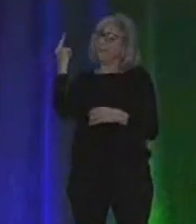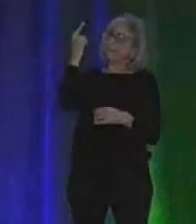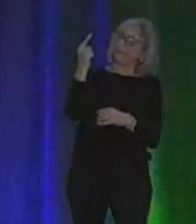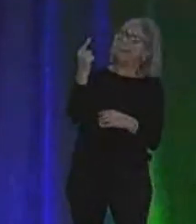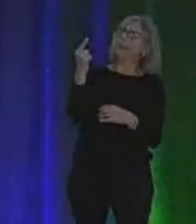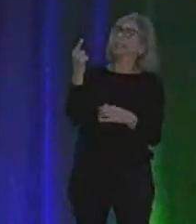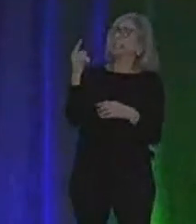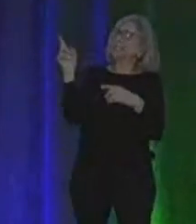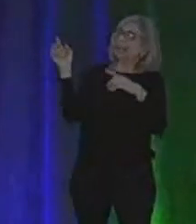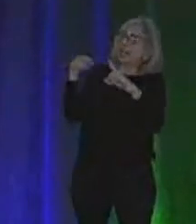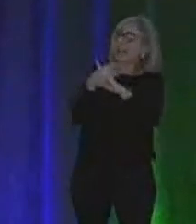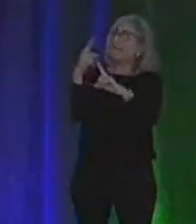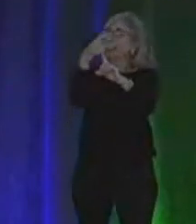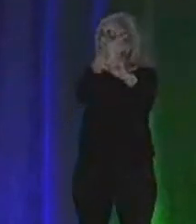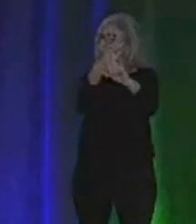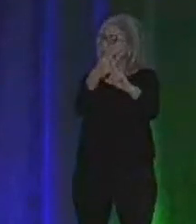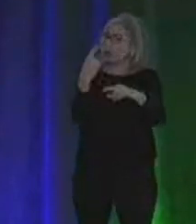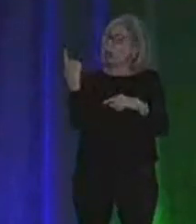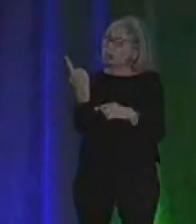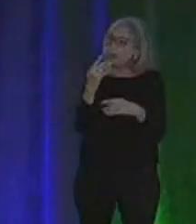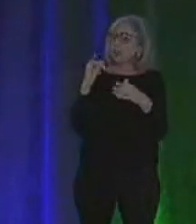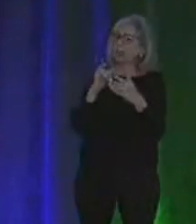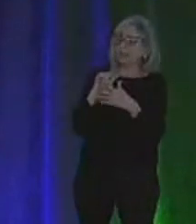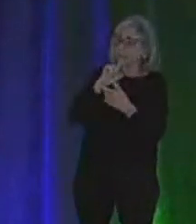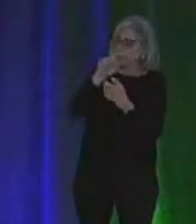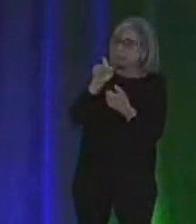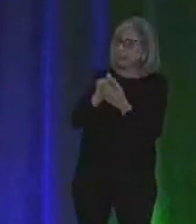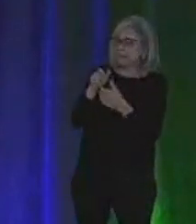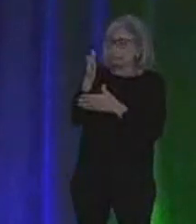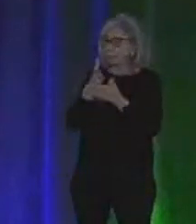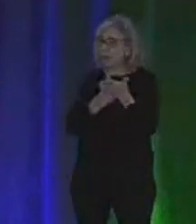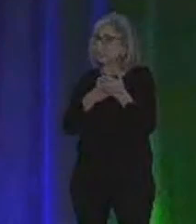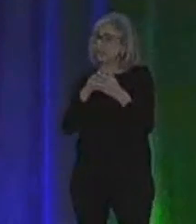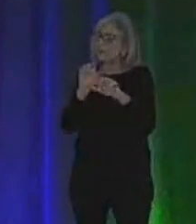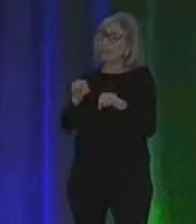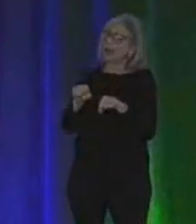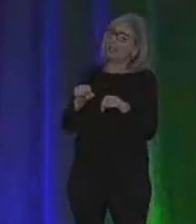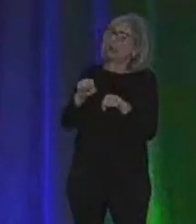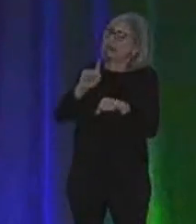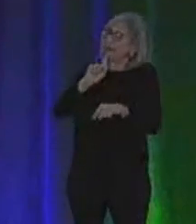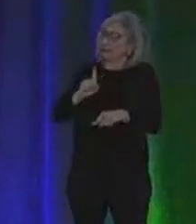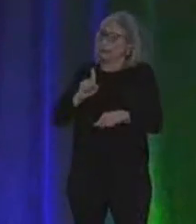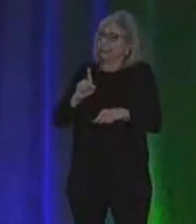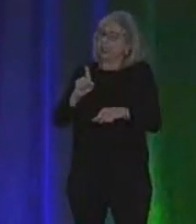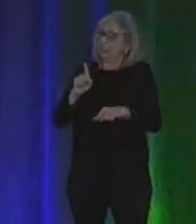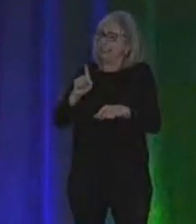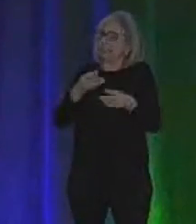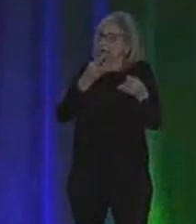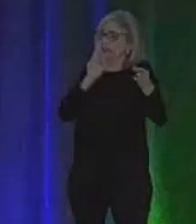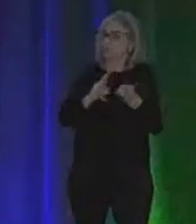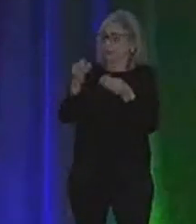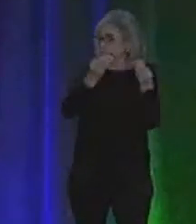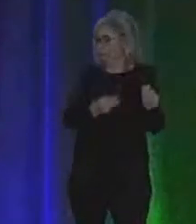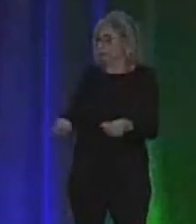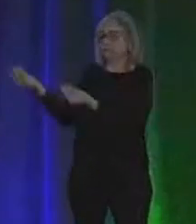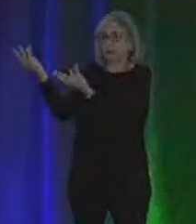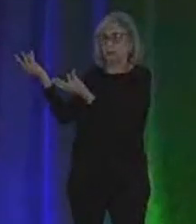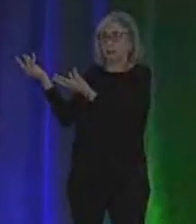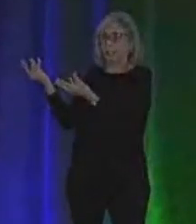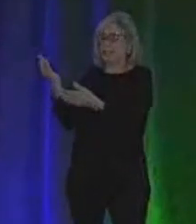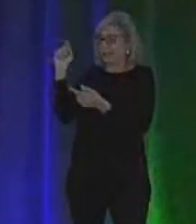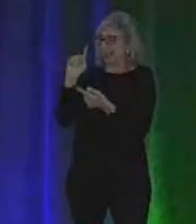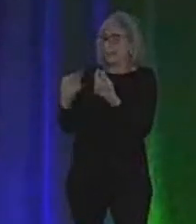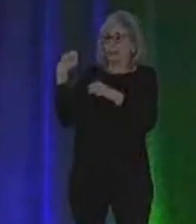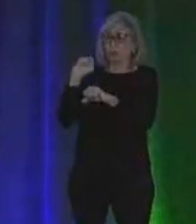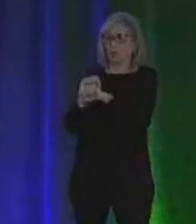on navigation, only the specific segments that have changed are actually re-rendered, right? So there's less work on the server through that. And